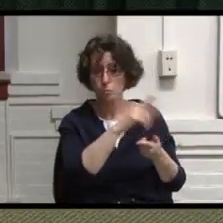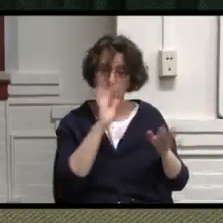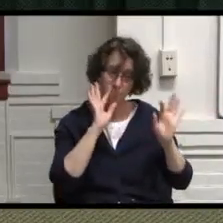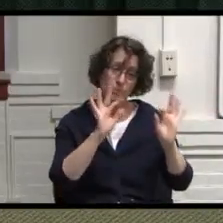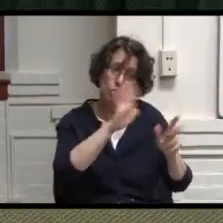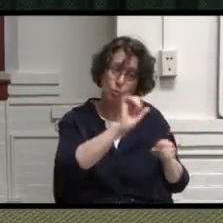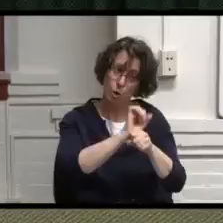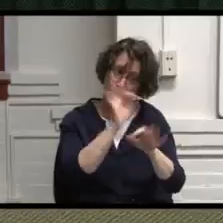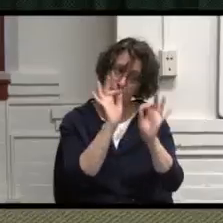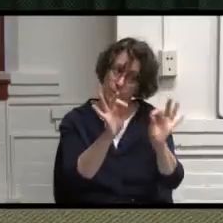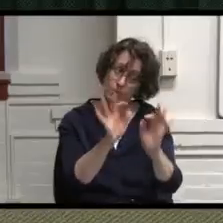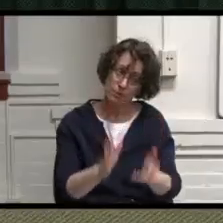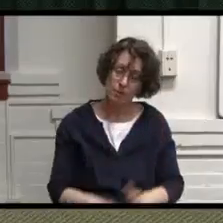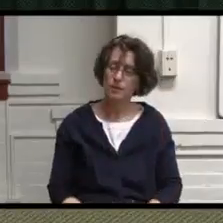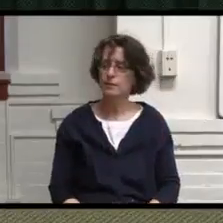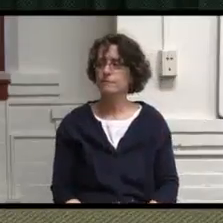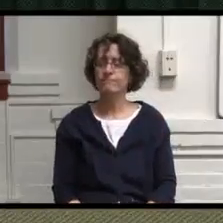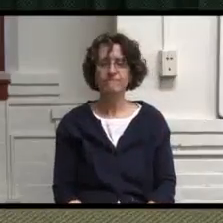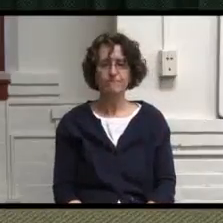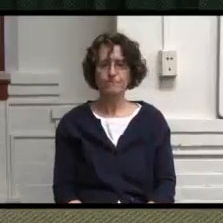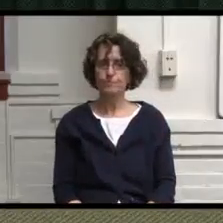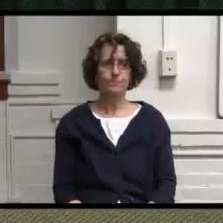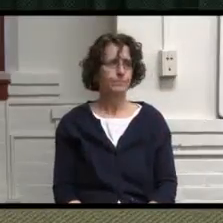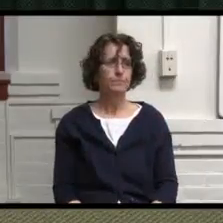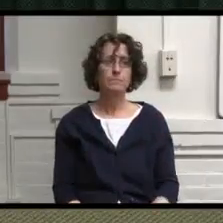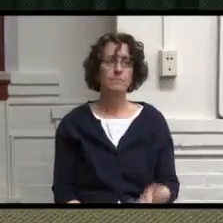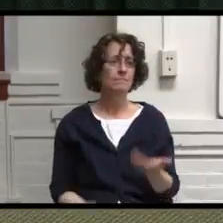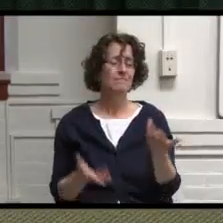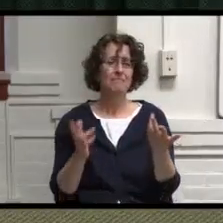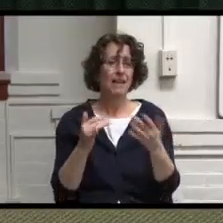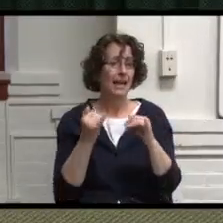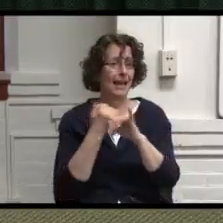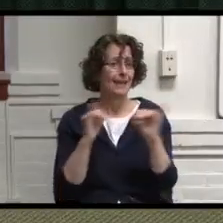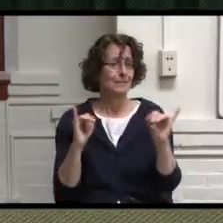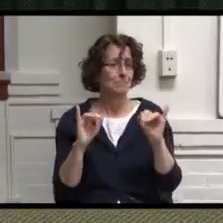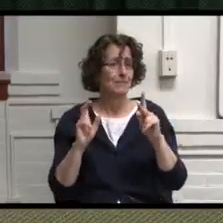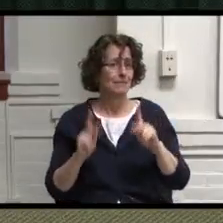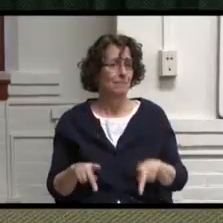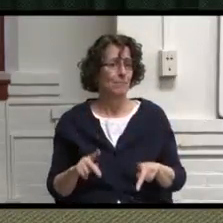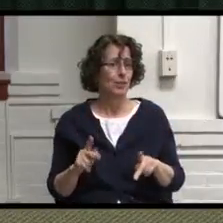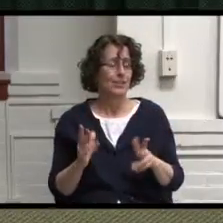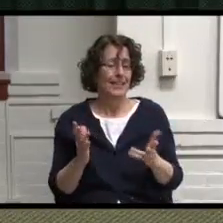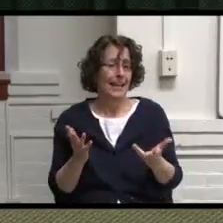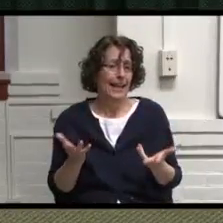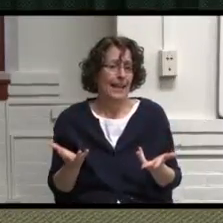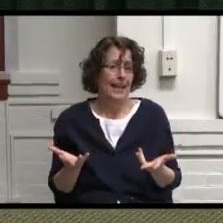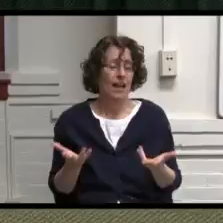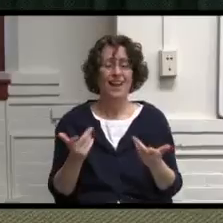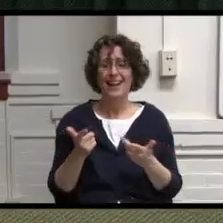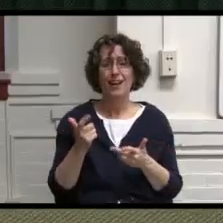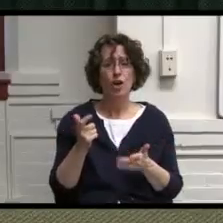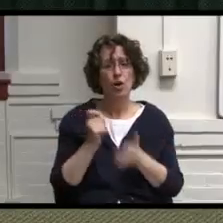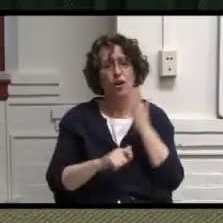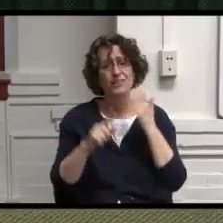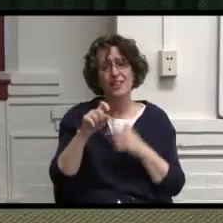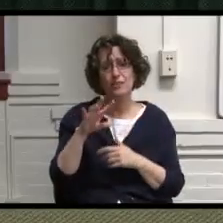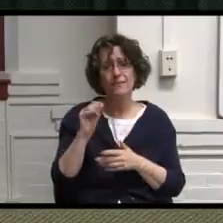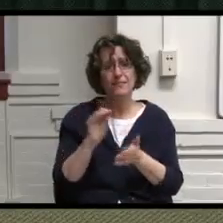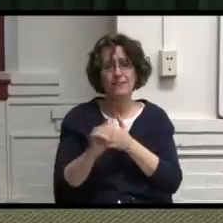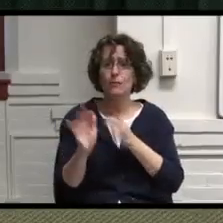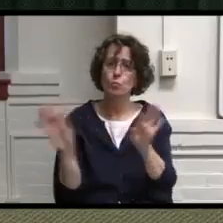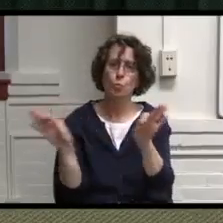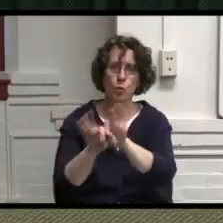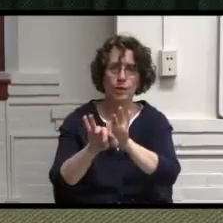Yeah, but, no, I think even an independent person on something like that is, for the little bit of money that it's gonna cost, I